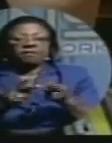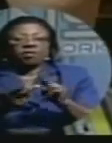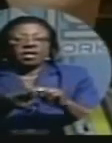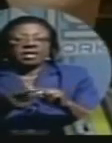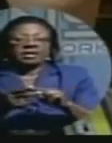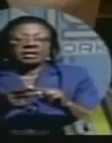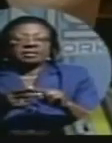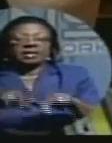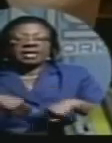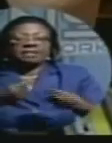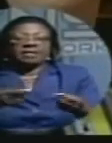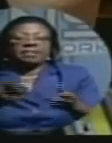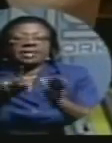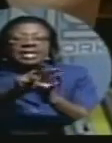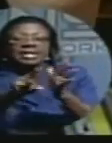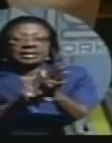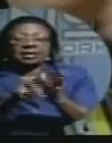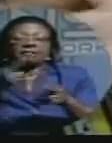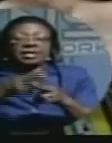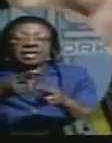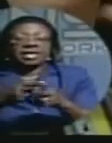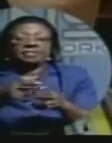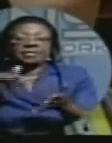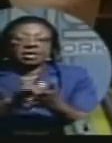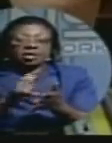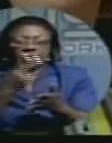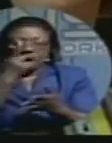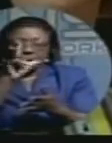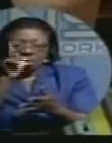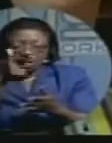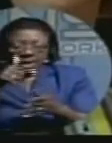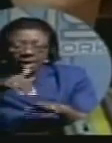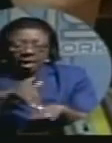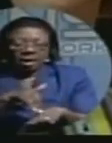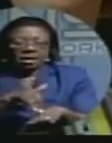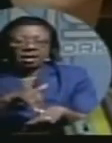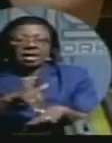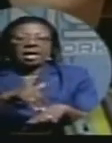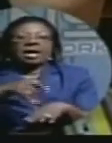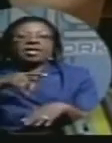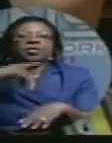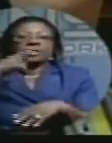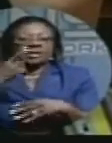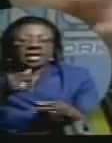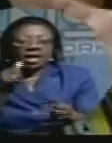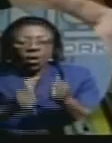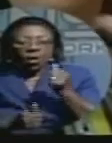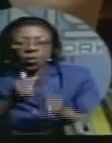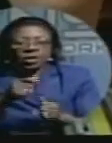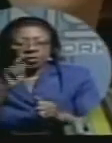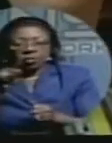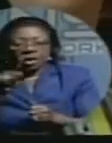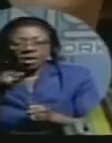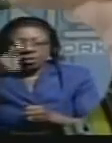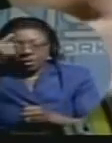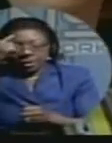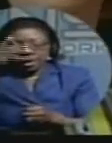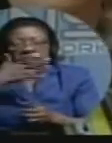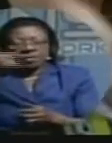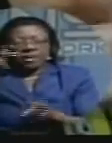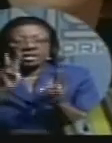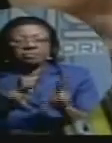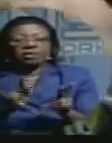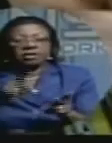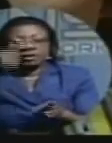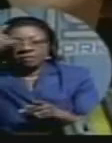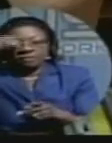you were considering, and then you would give them, as Prime Minister, the recommendation that you'd like to make. They